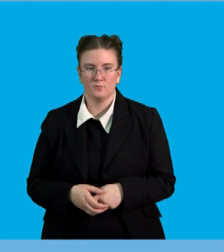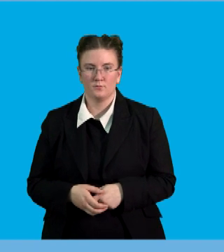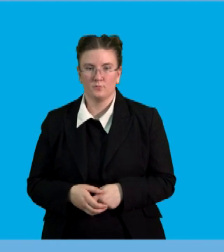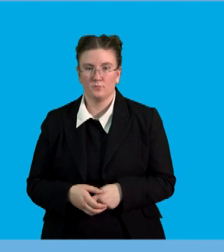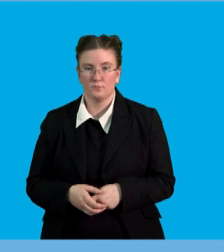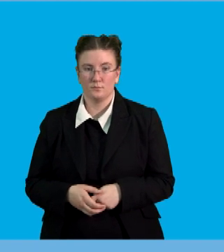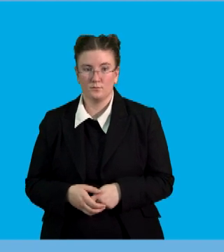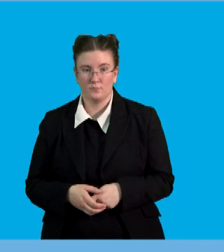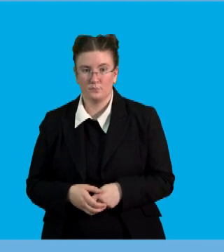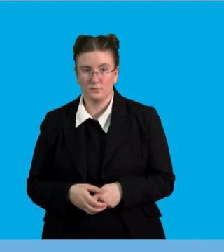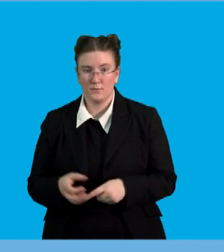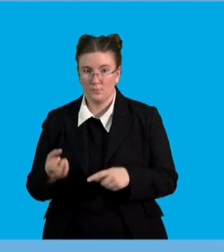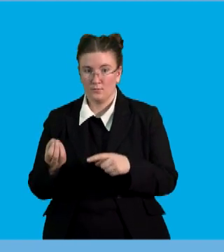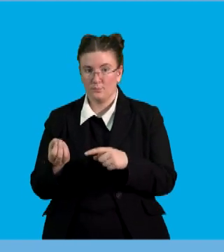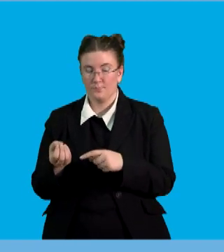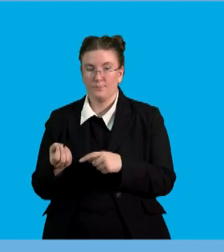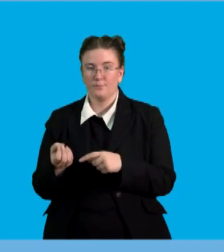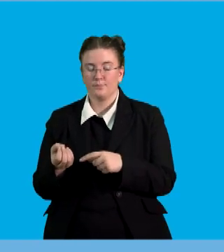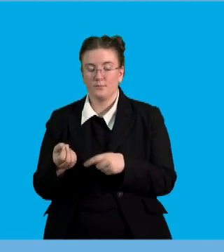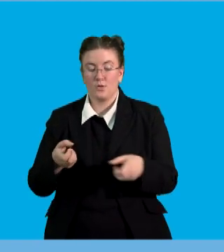they are in.